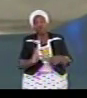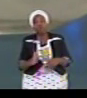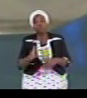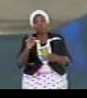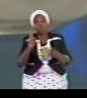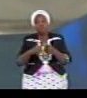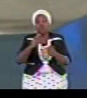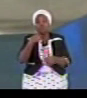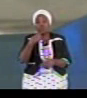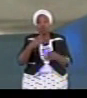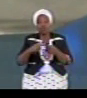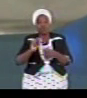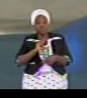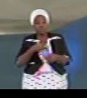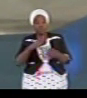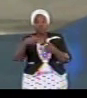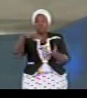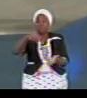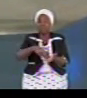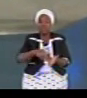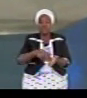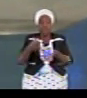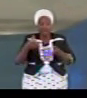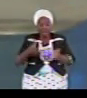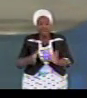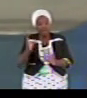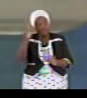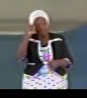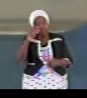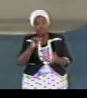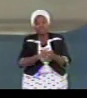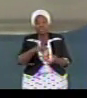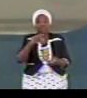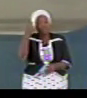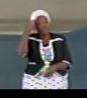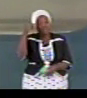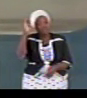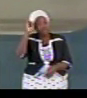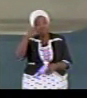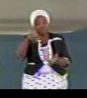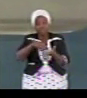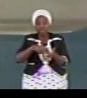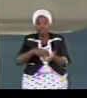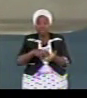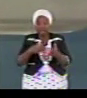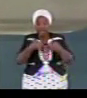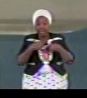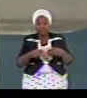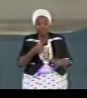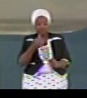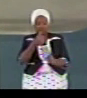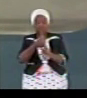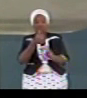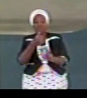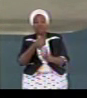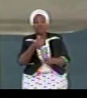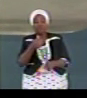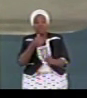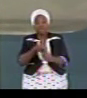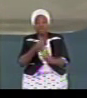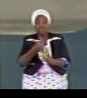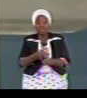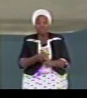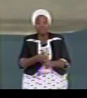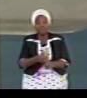stand. Let him that thinketh he standeth, having self-confidence,